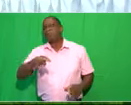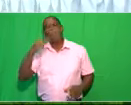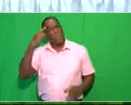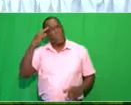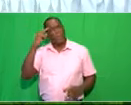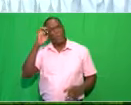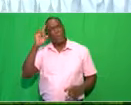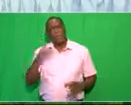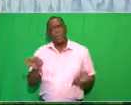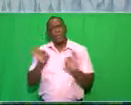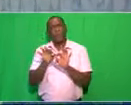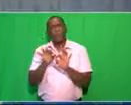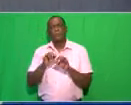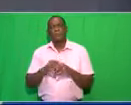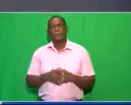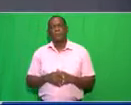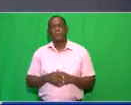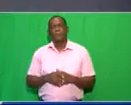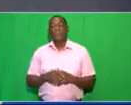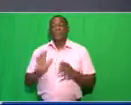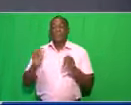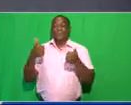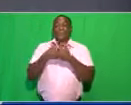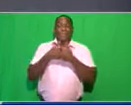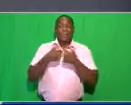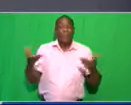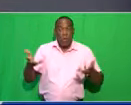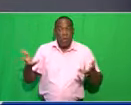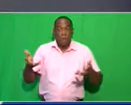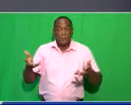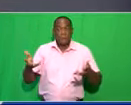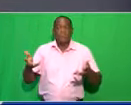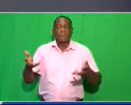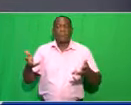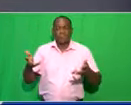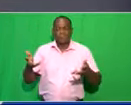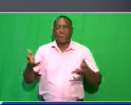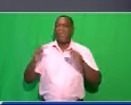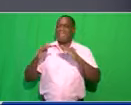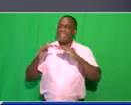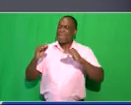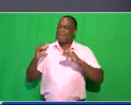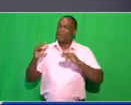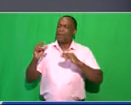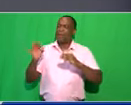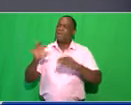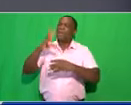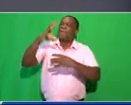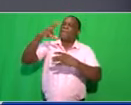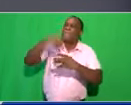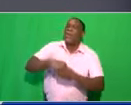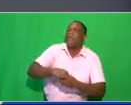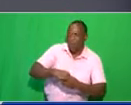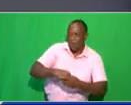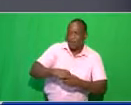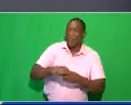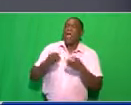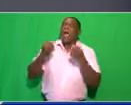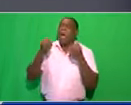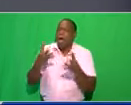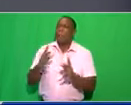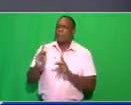think the challenge that we may face would be the level of involvement that needs to take place to